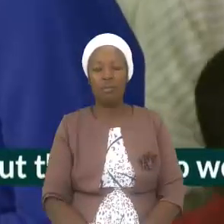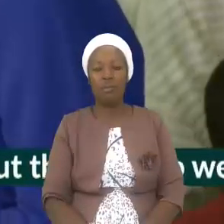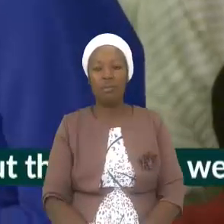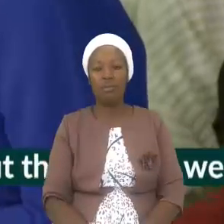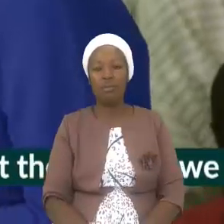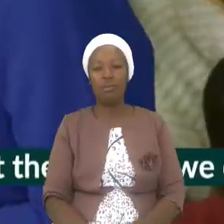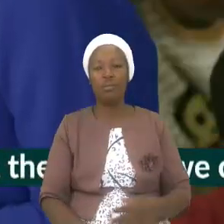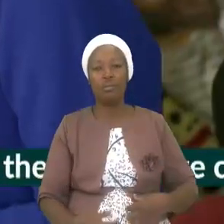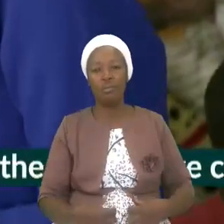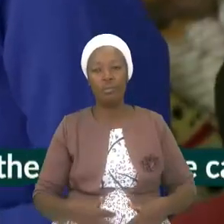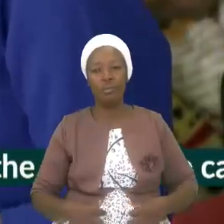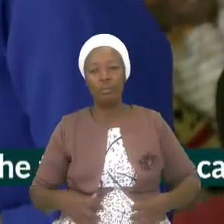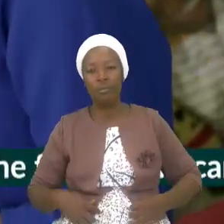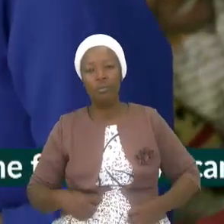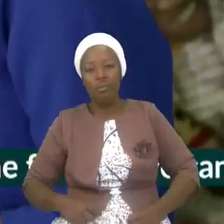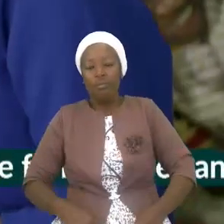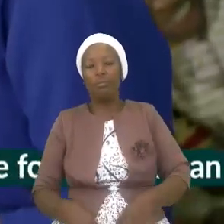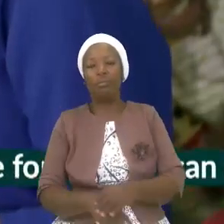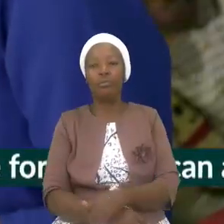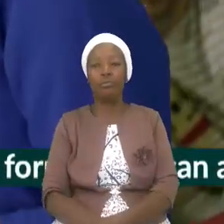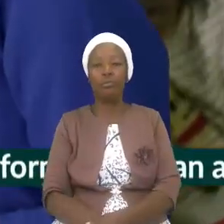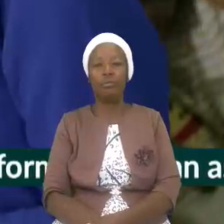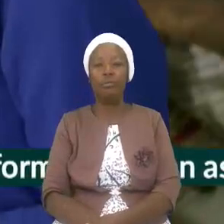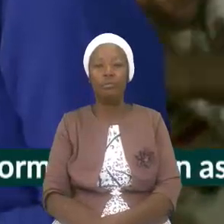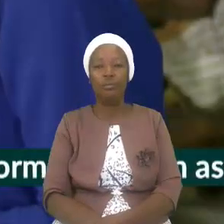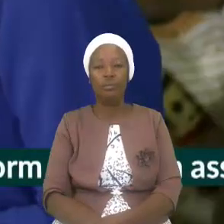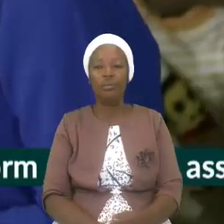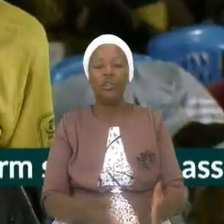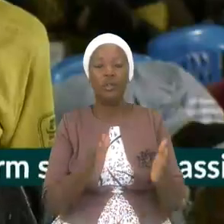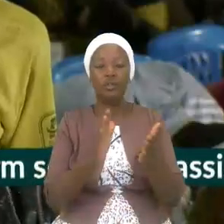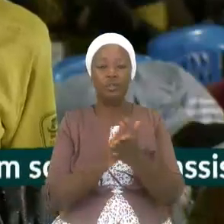Congratulations. Heaven is rejoicing because of you.